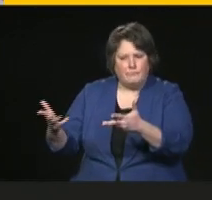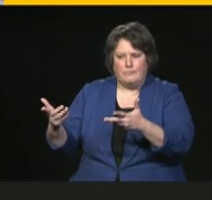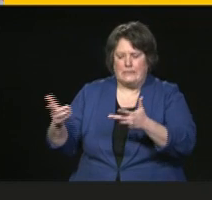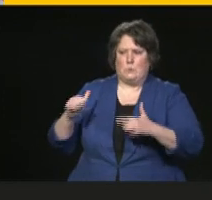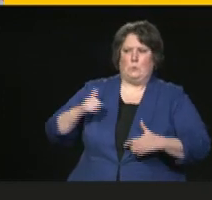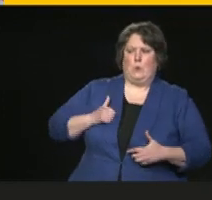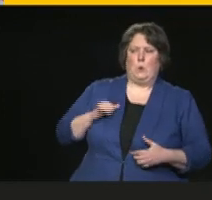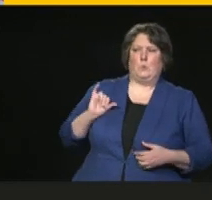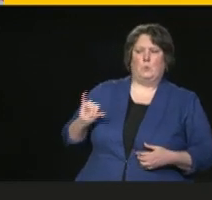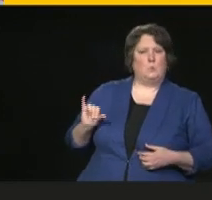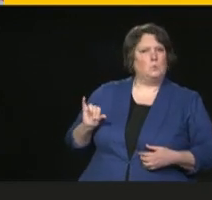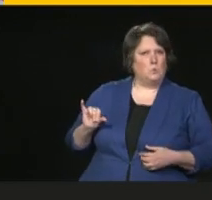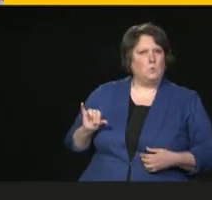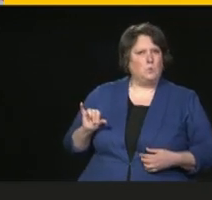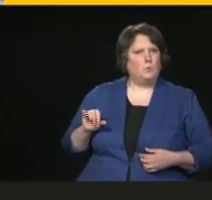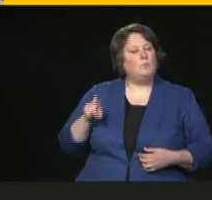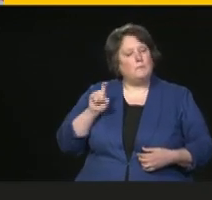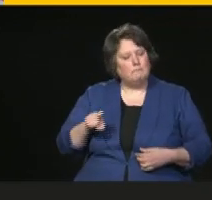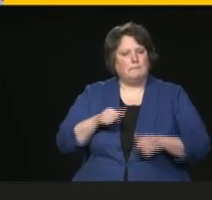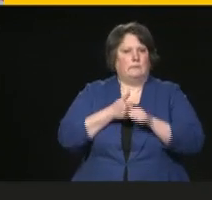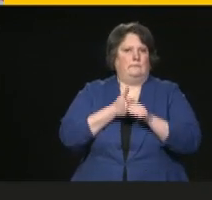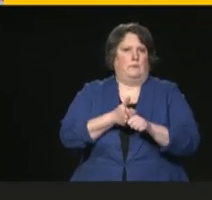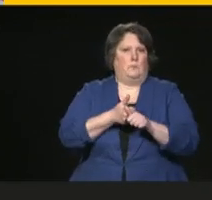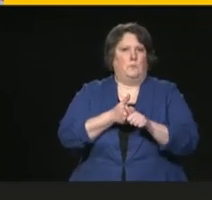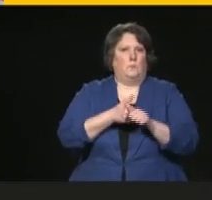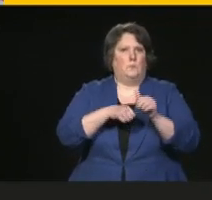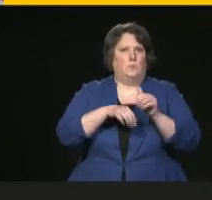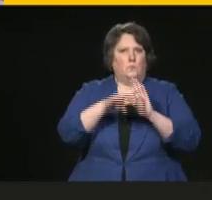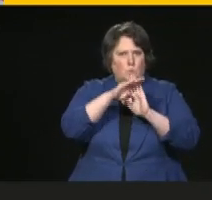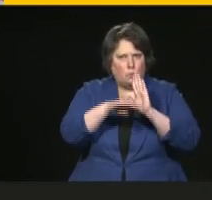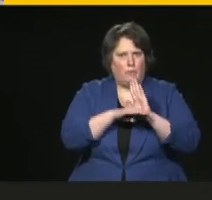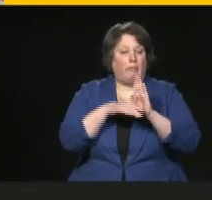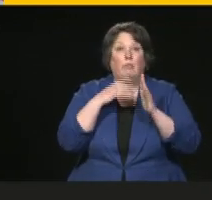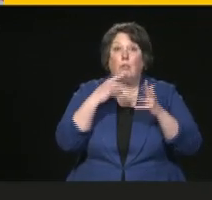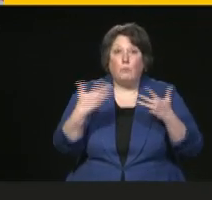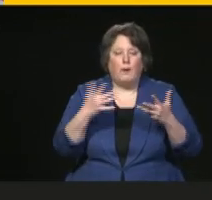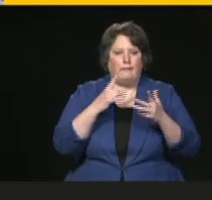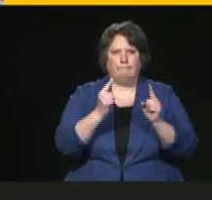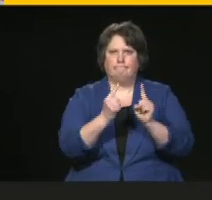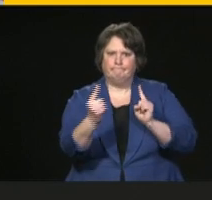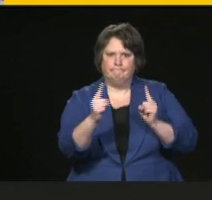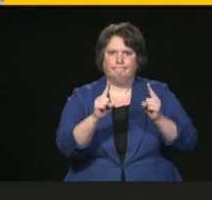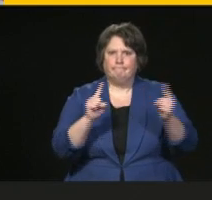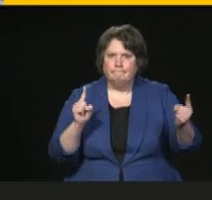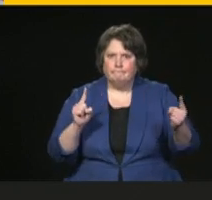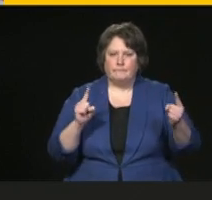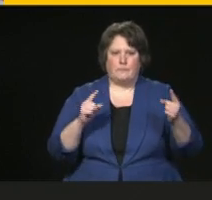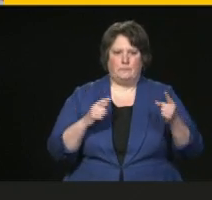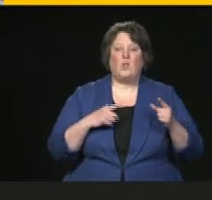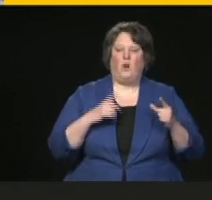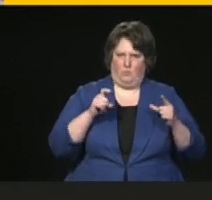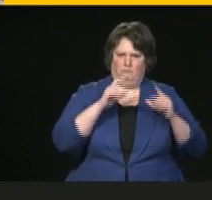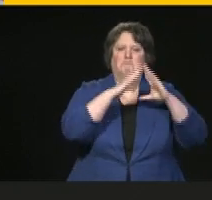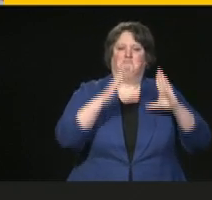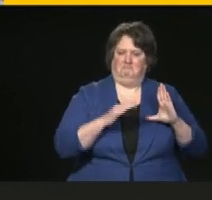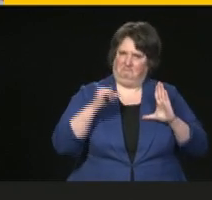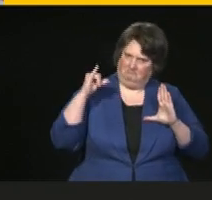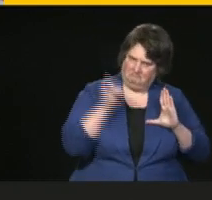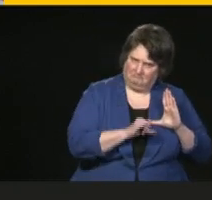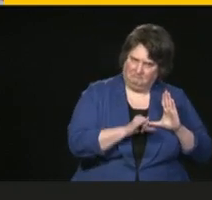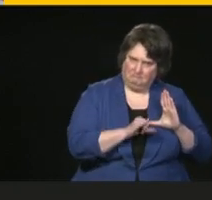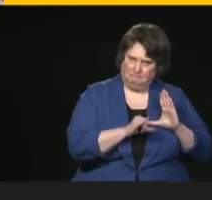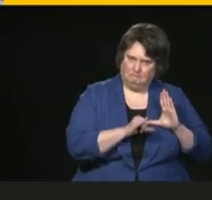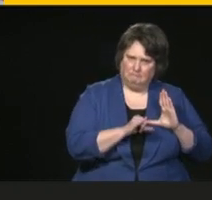to physical distancing, comply with self-isolation orders, and protect and